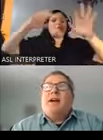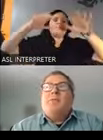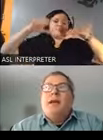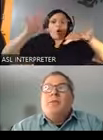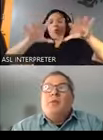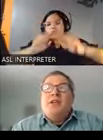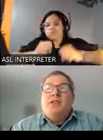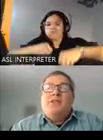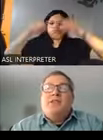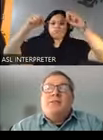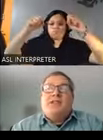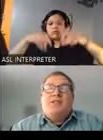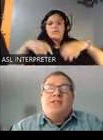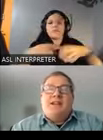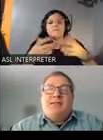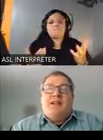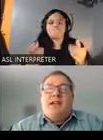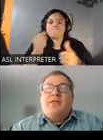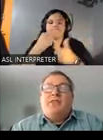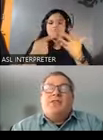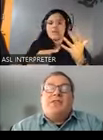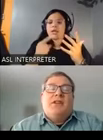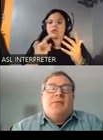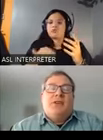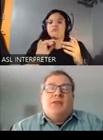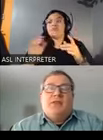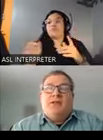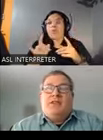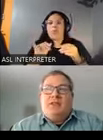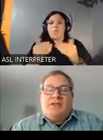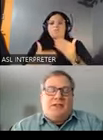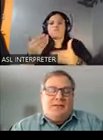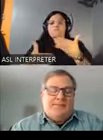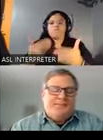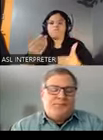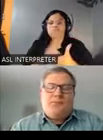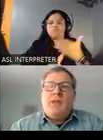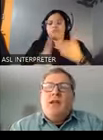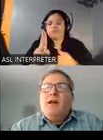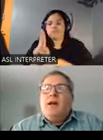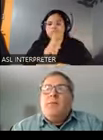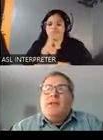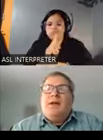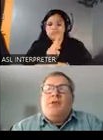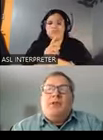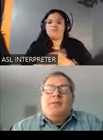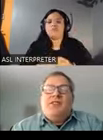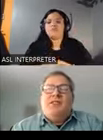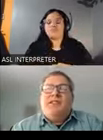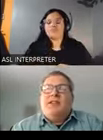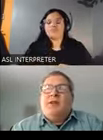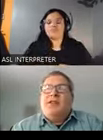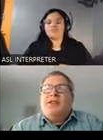from now, but we can use these simulations to estimate averages and compare them to current conditions. I won't go into